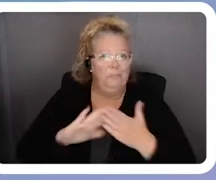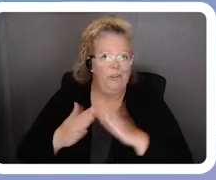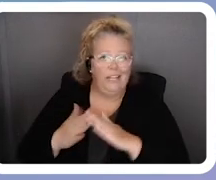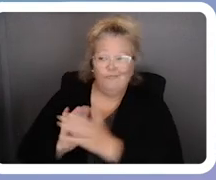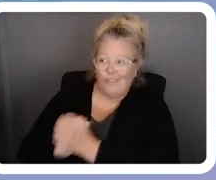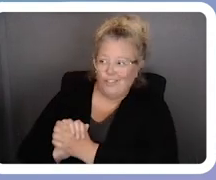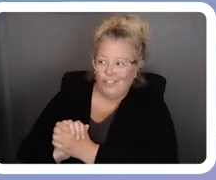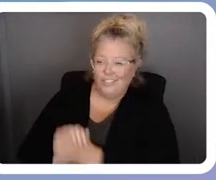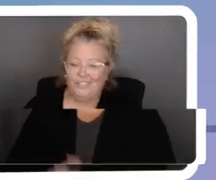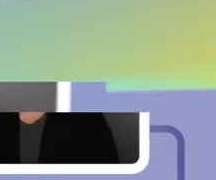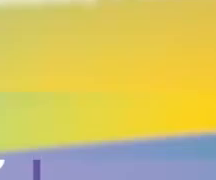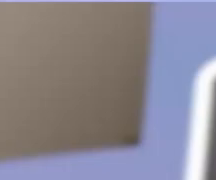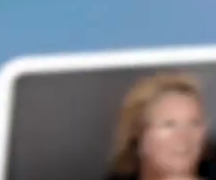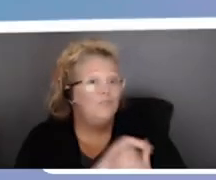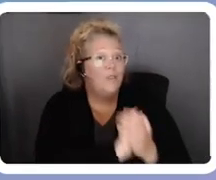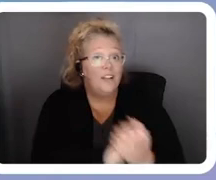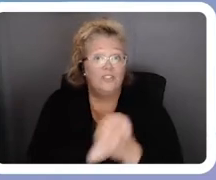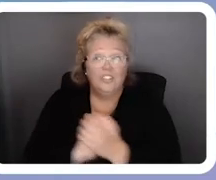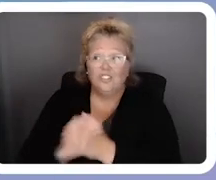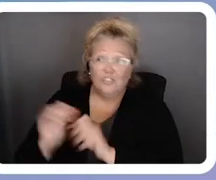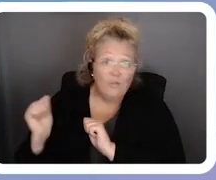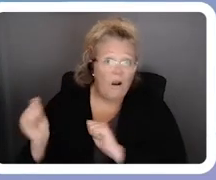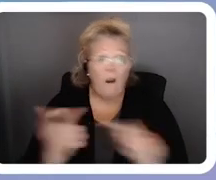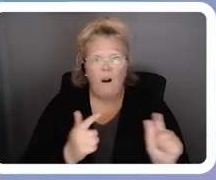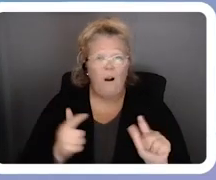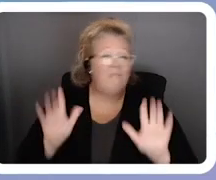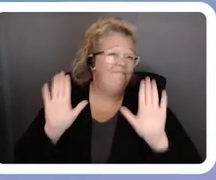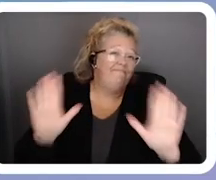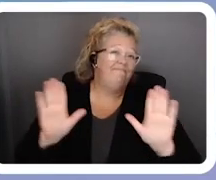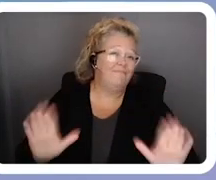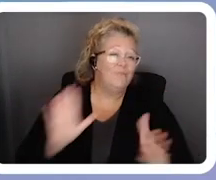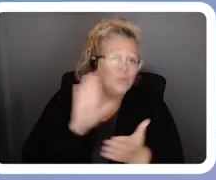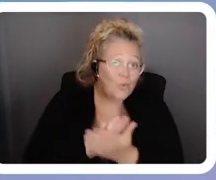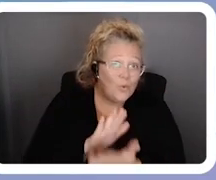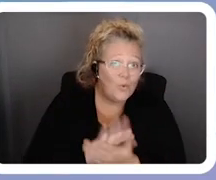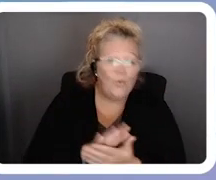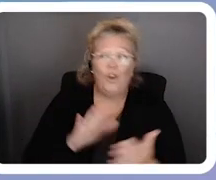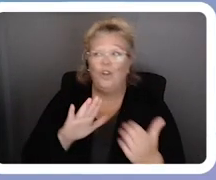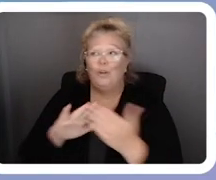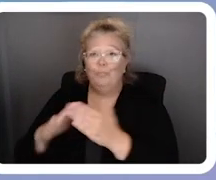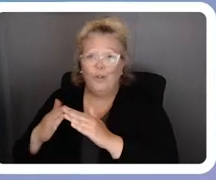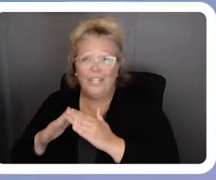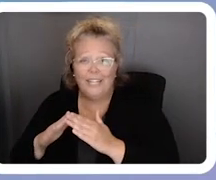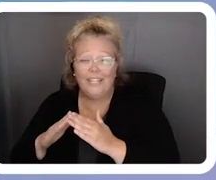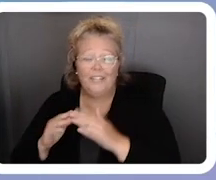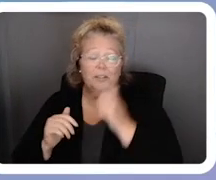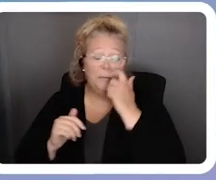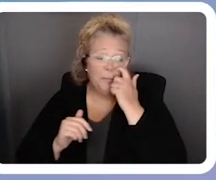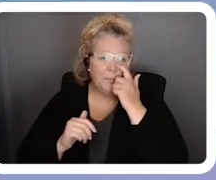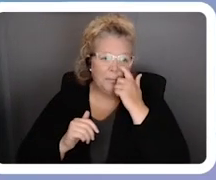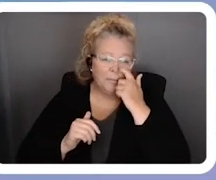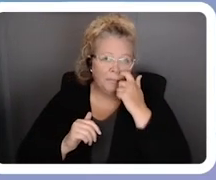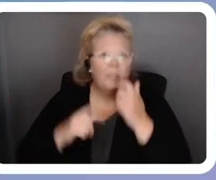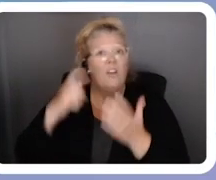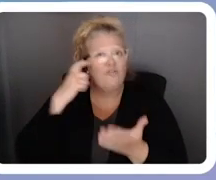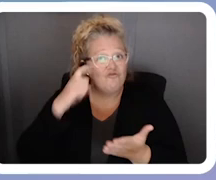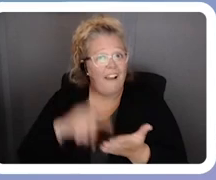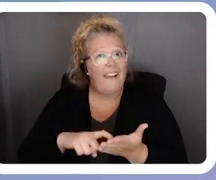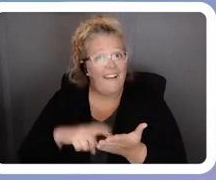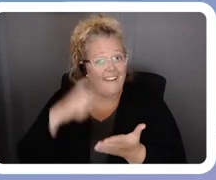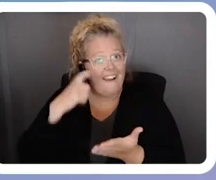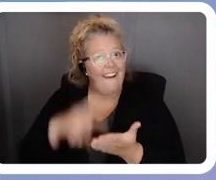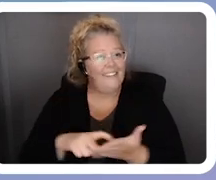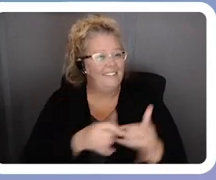Congratulations. Congratulations to all the incredible schools and communities